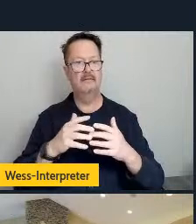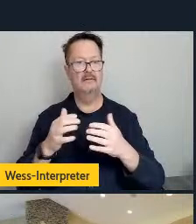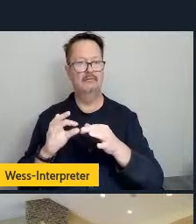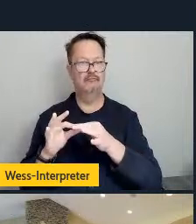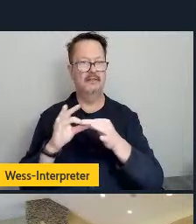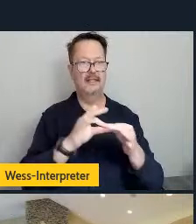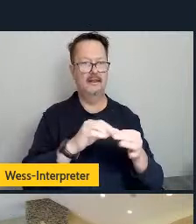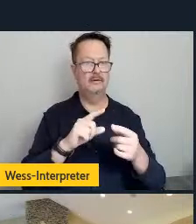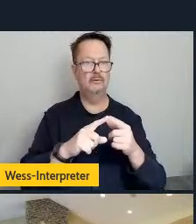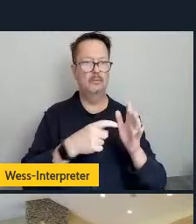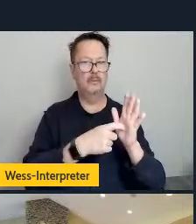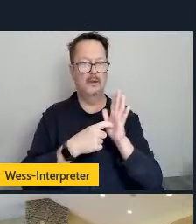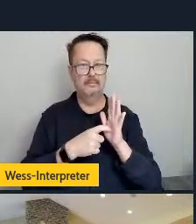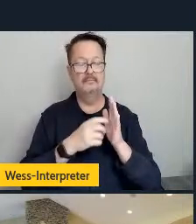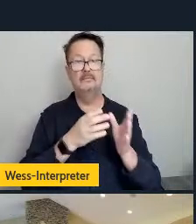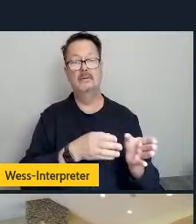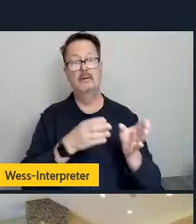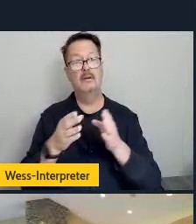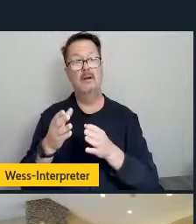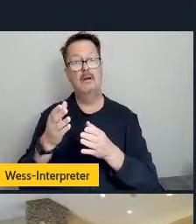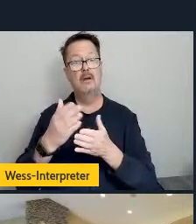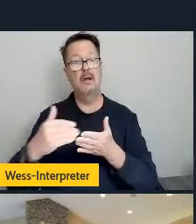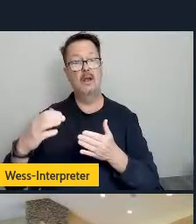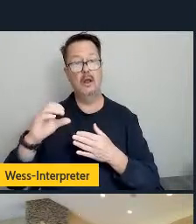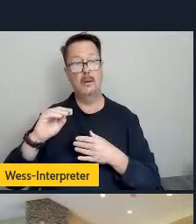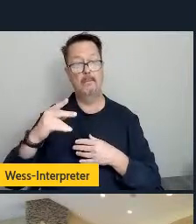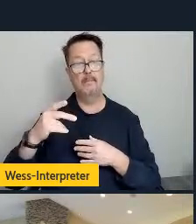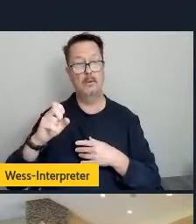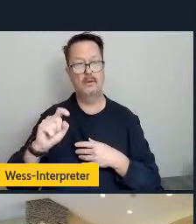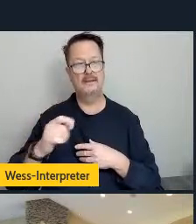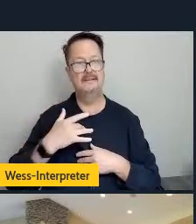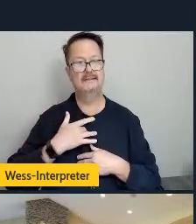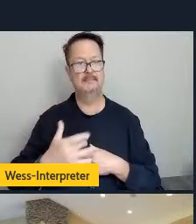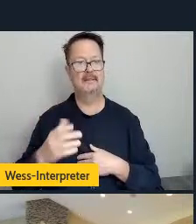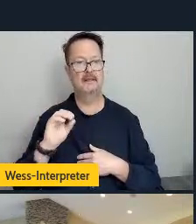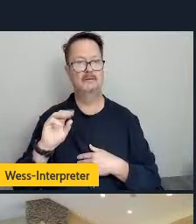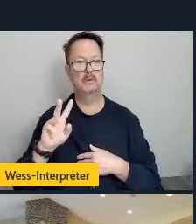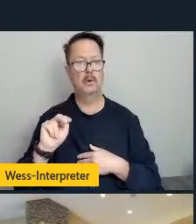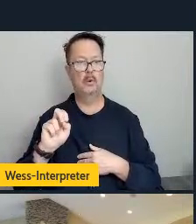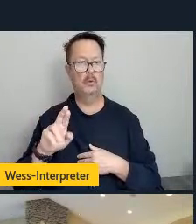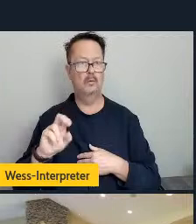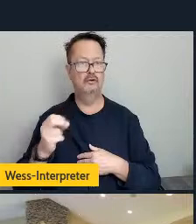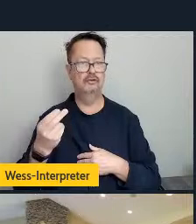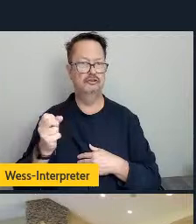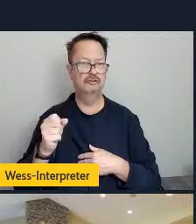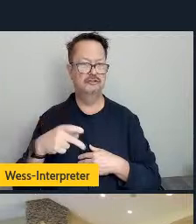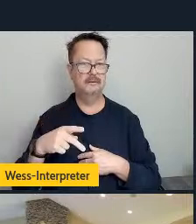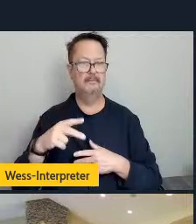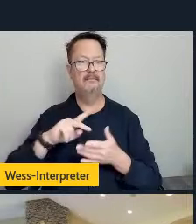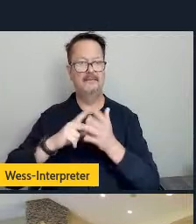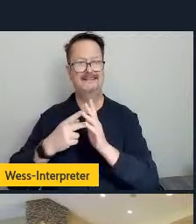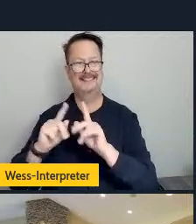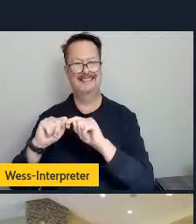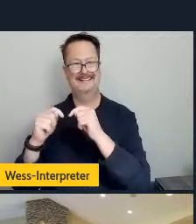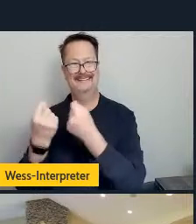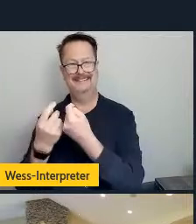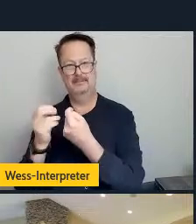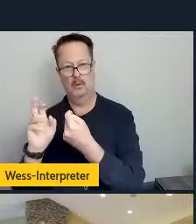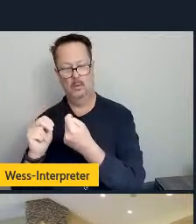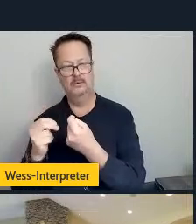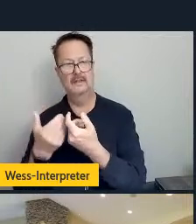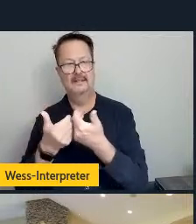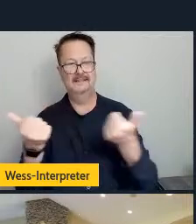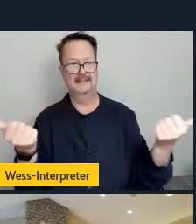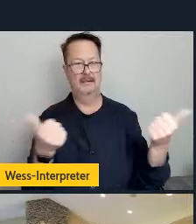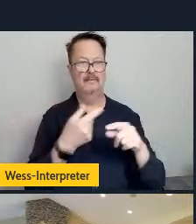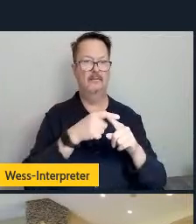a component is usually a unit of technical ownership, so a team probably owns it, and is decoupled from other components,